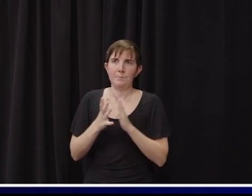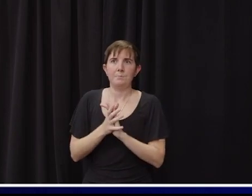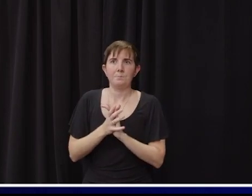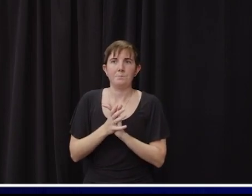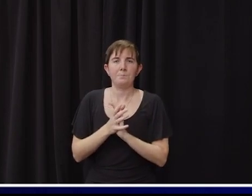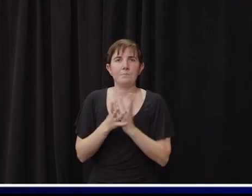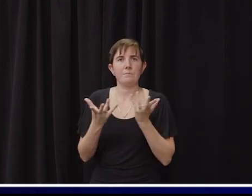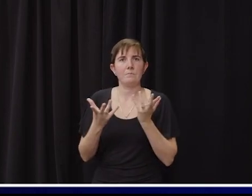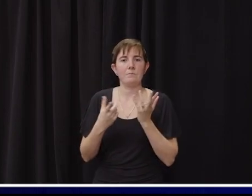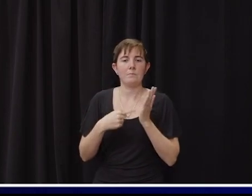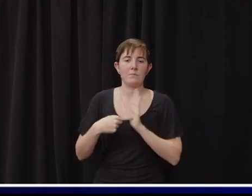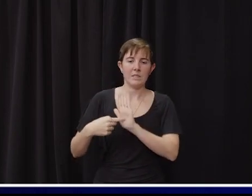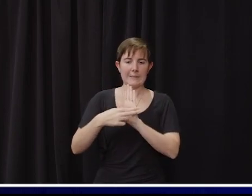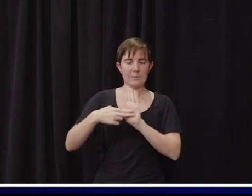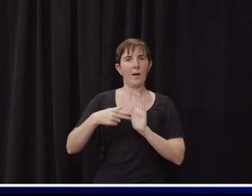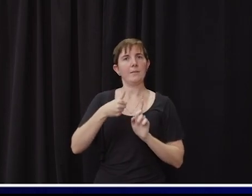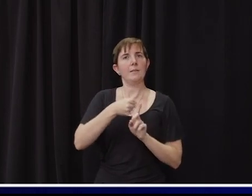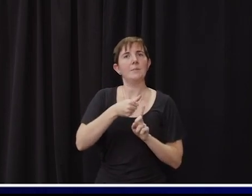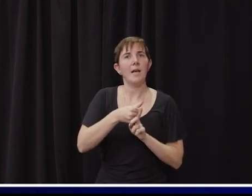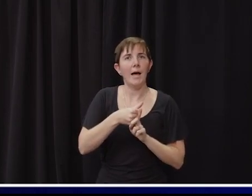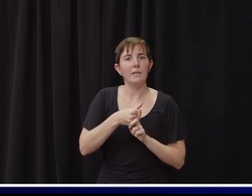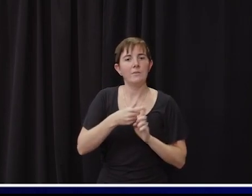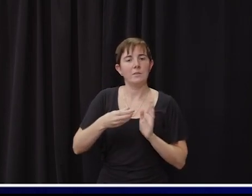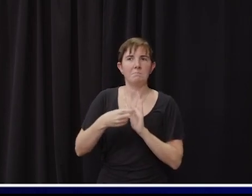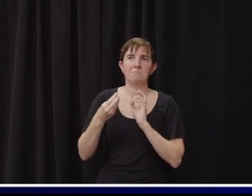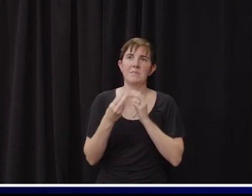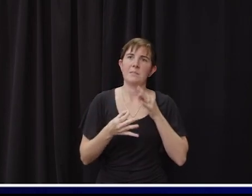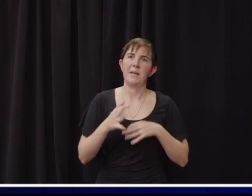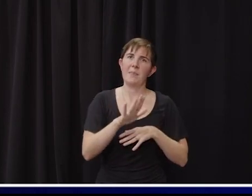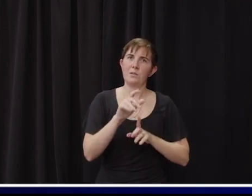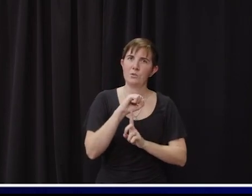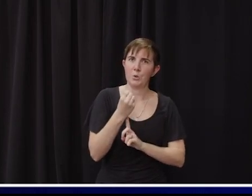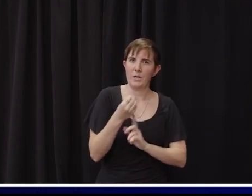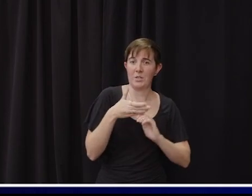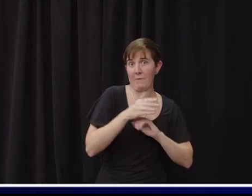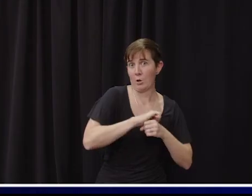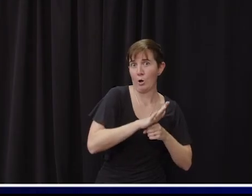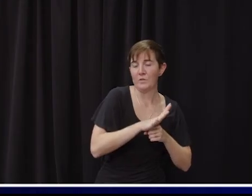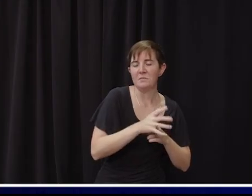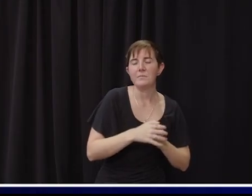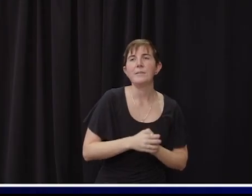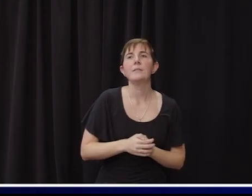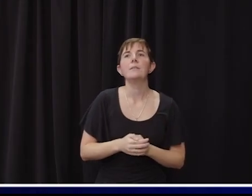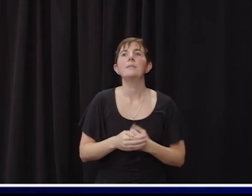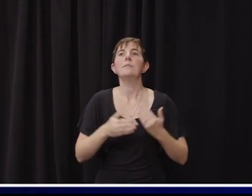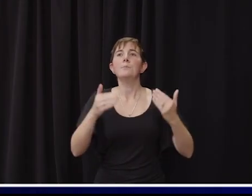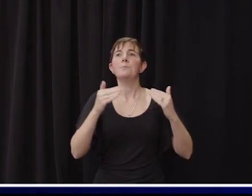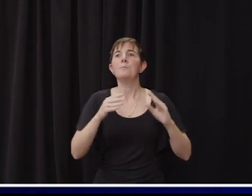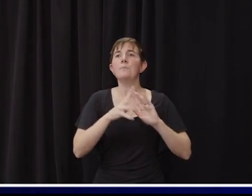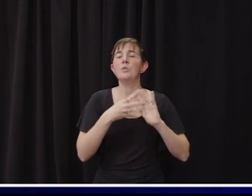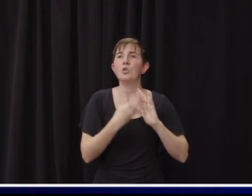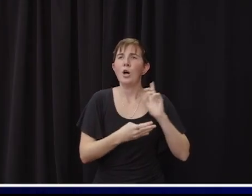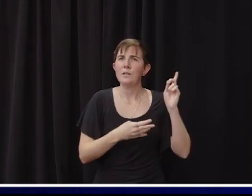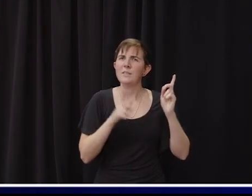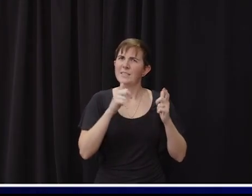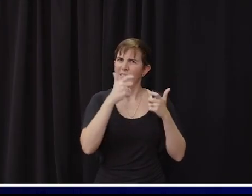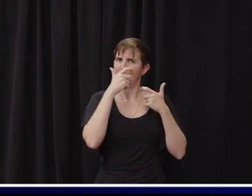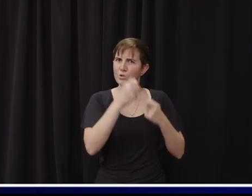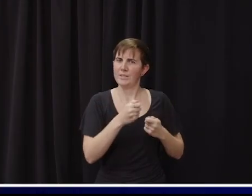express themselves and their situation after that. This also gives an interesting, I